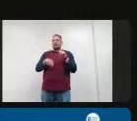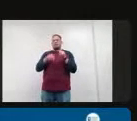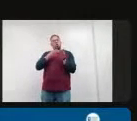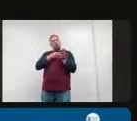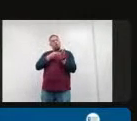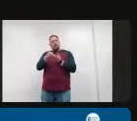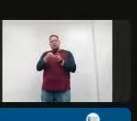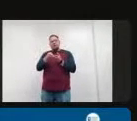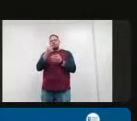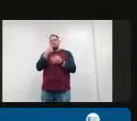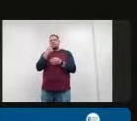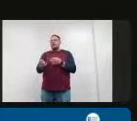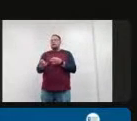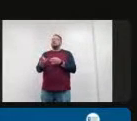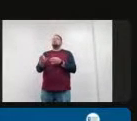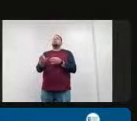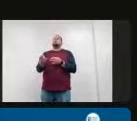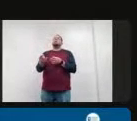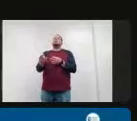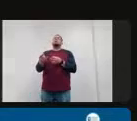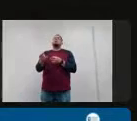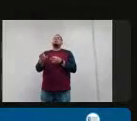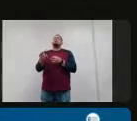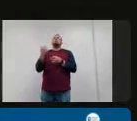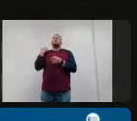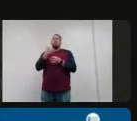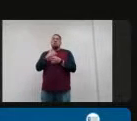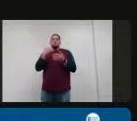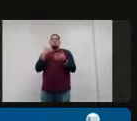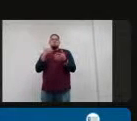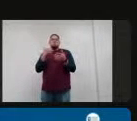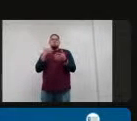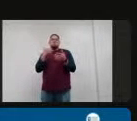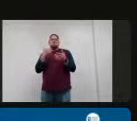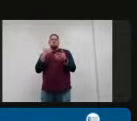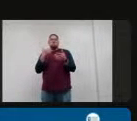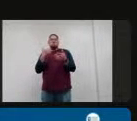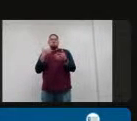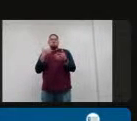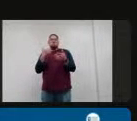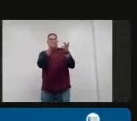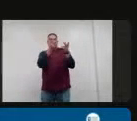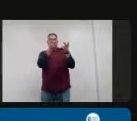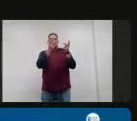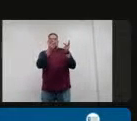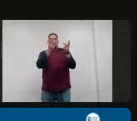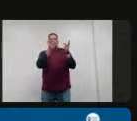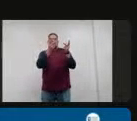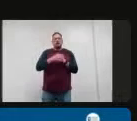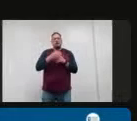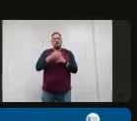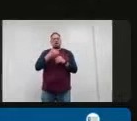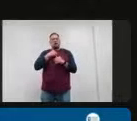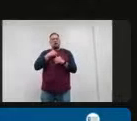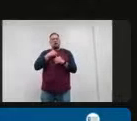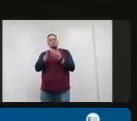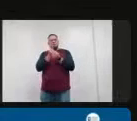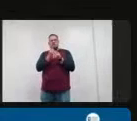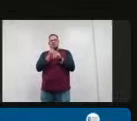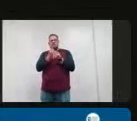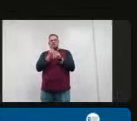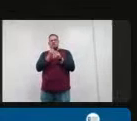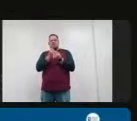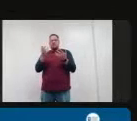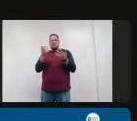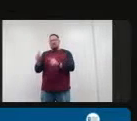honestly say we are there. And I don't think with everything going on, with so many pressing